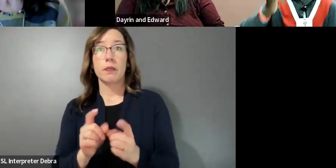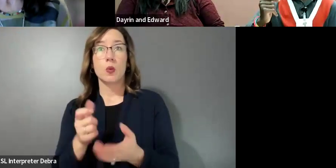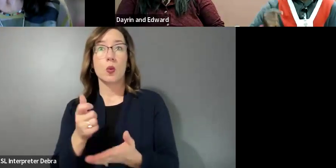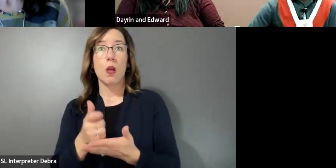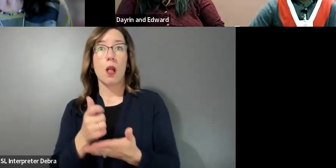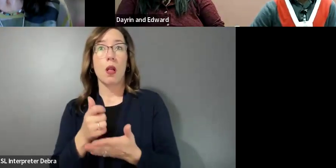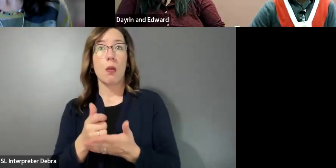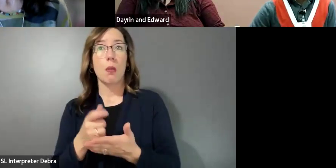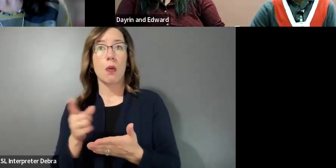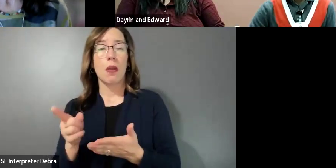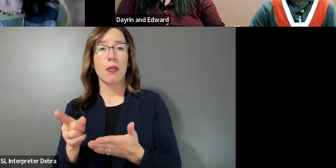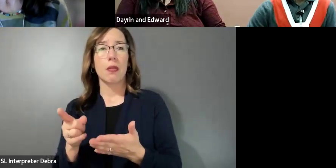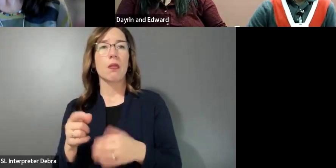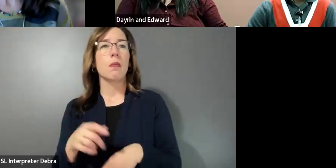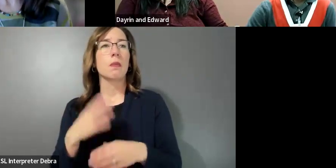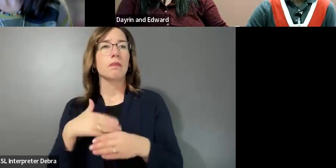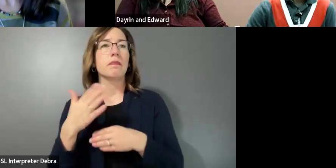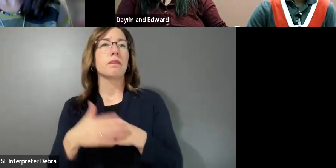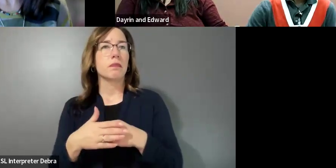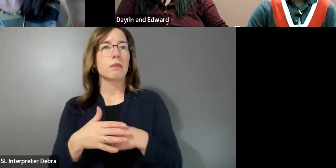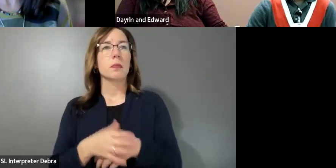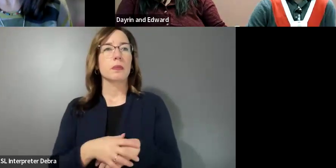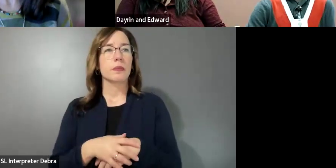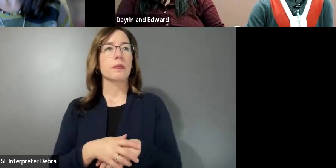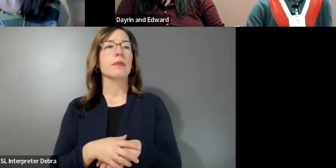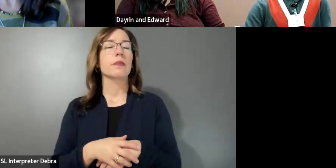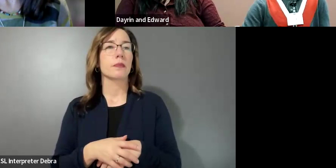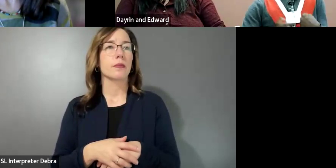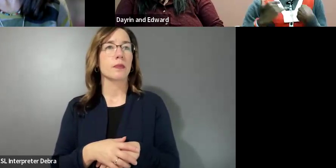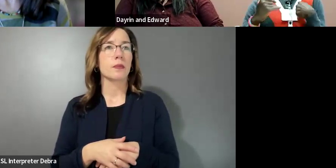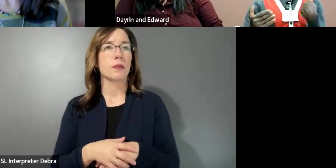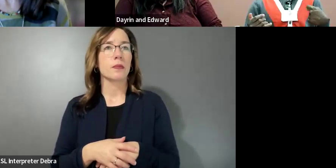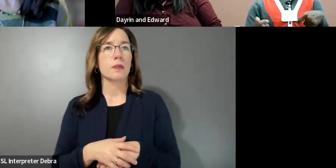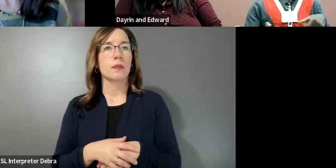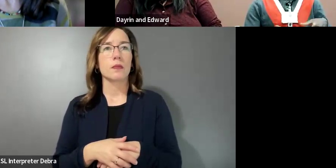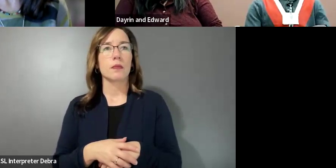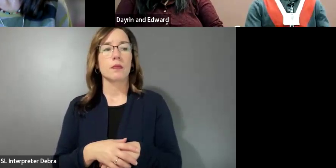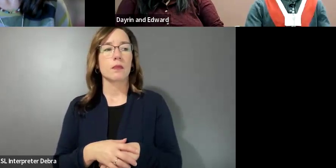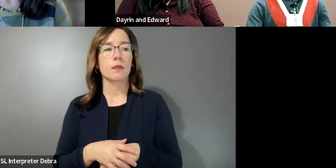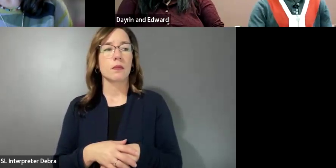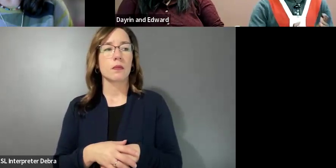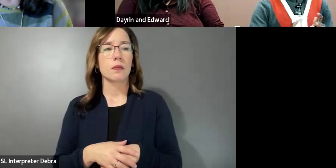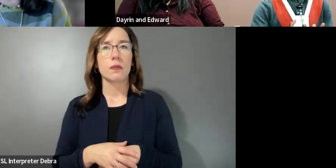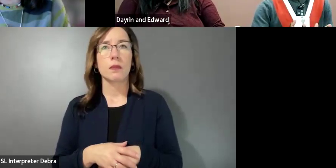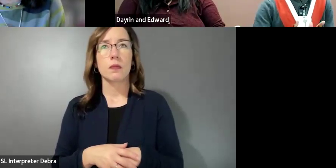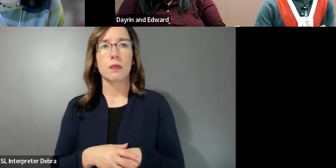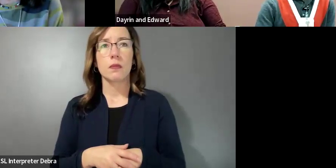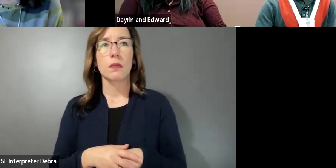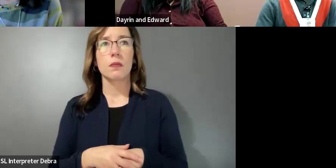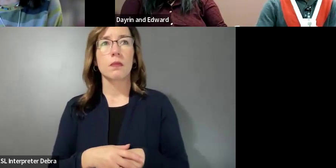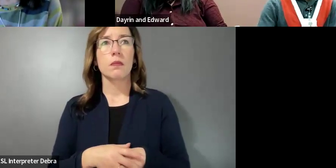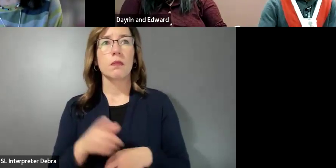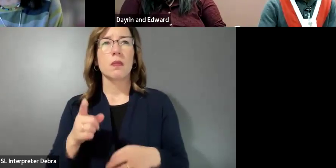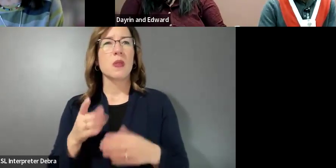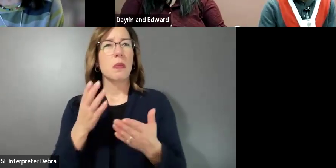that can lead us to the next page. Yes. So when you're choosing a new doctor, you need things to